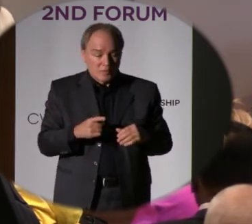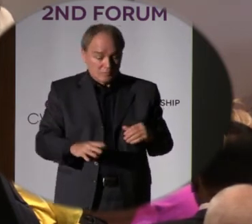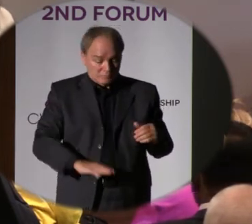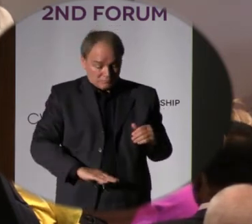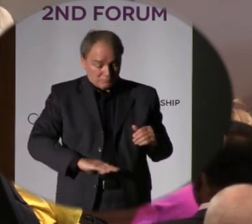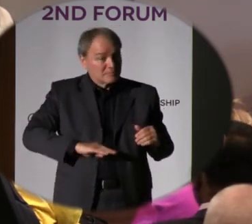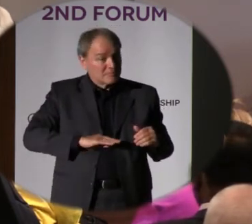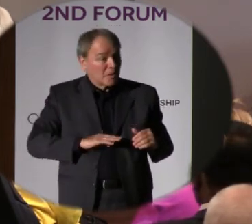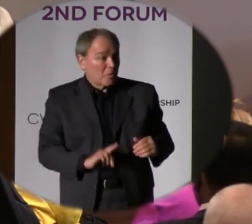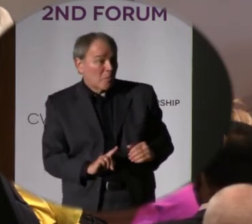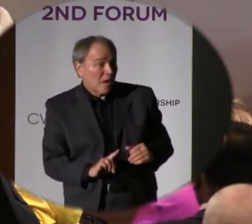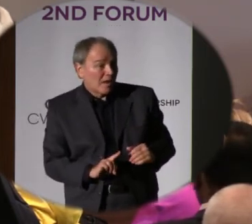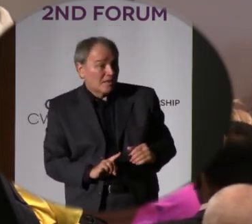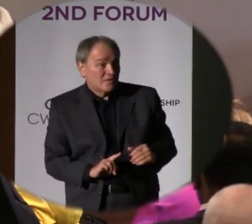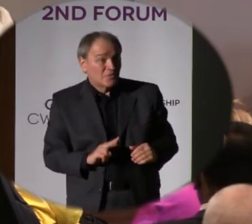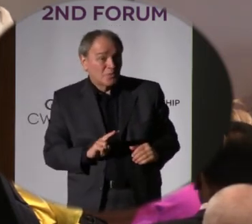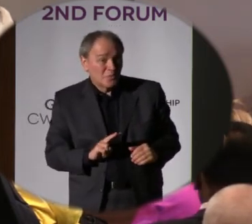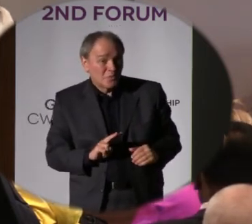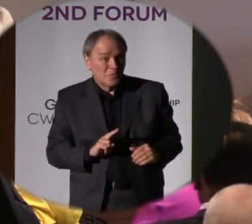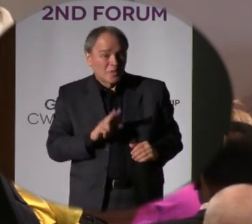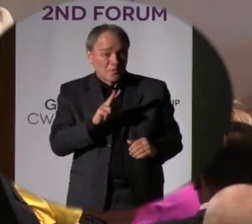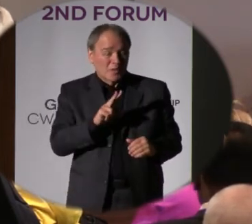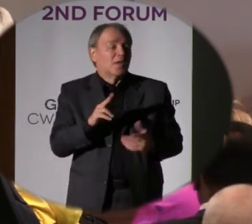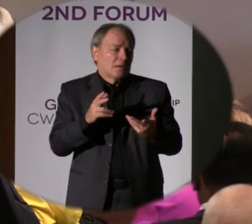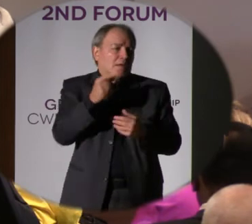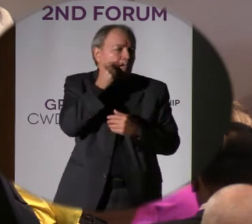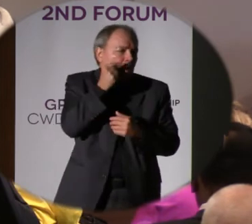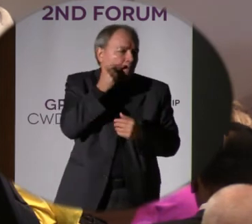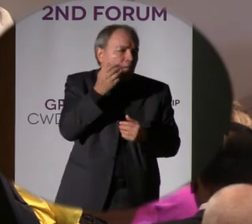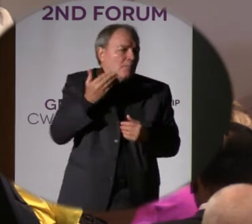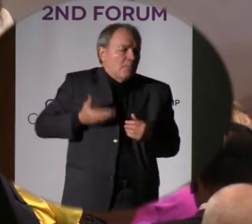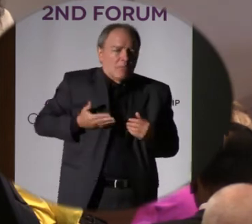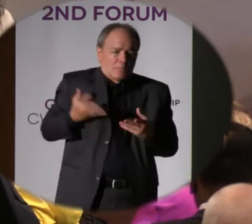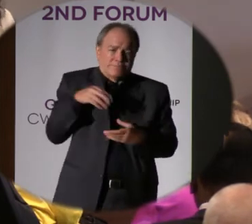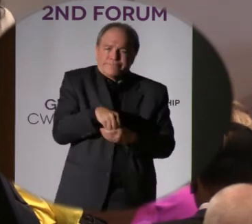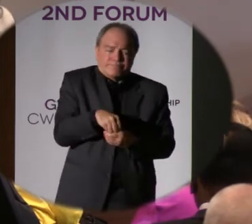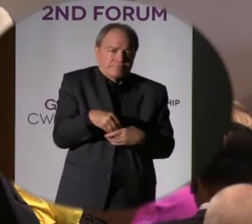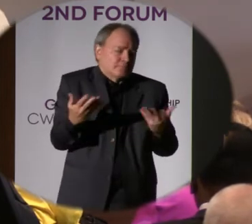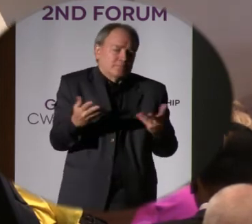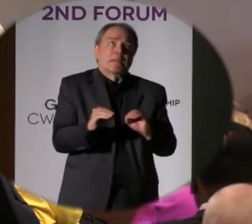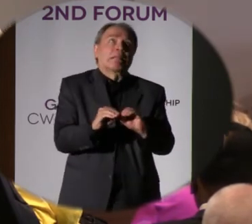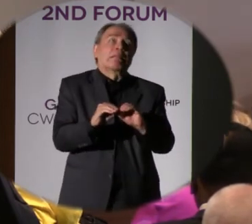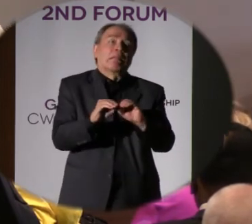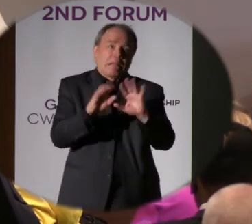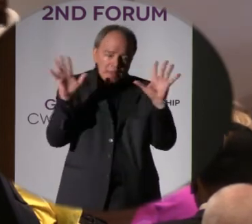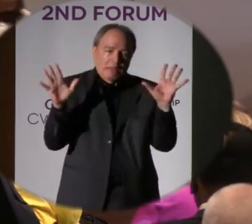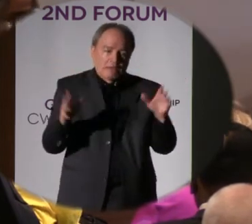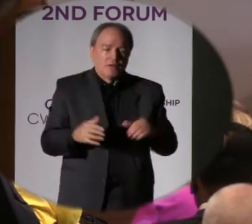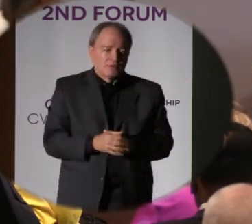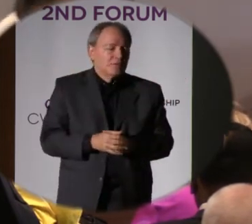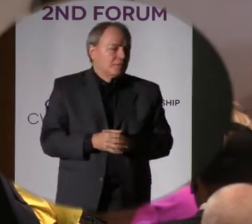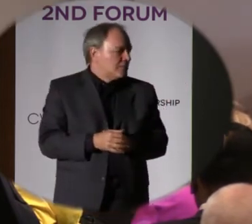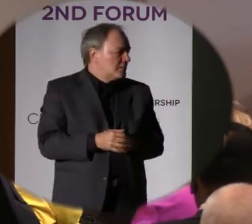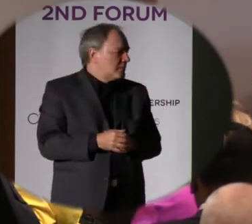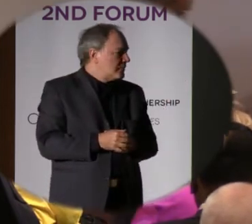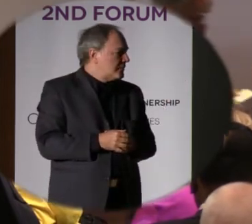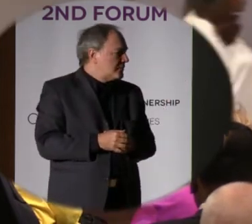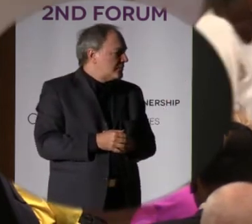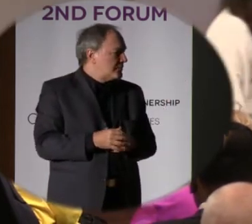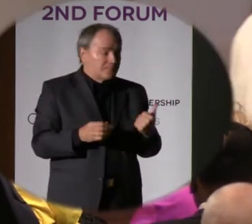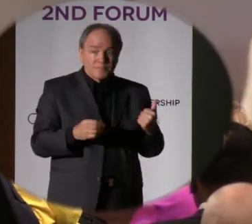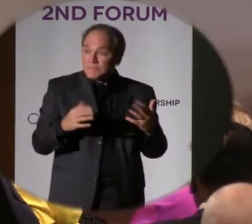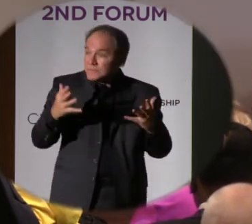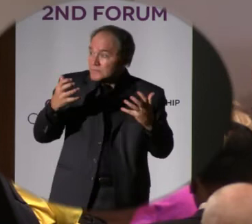4-year-old, that means parents are part of the solution. Very good. Does anybody want